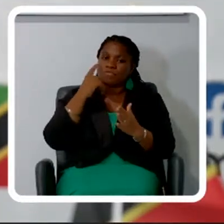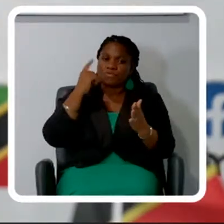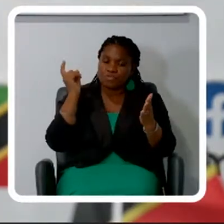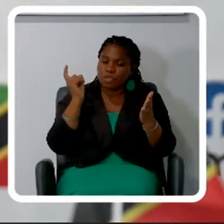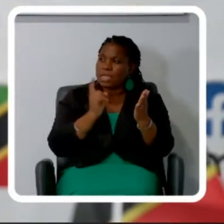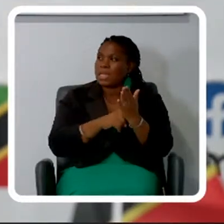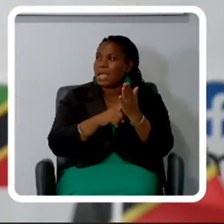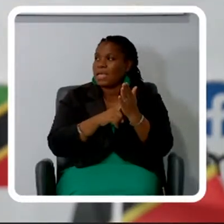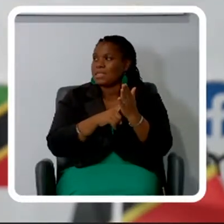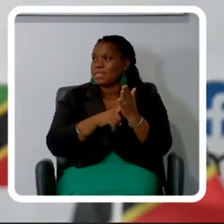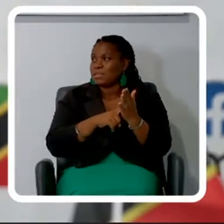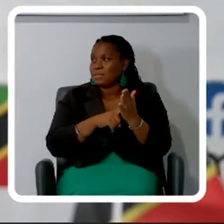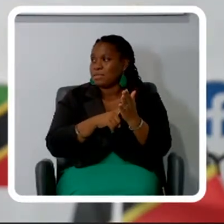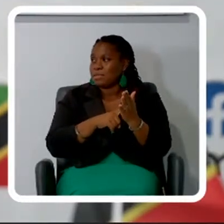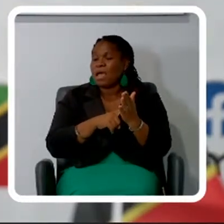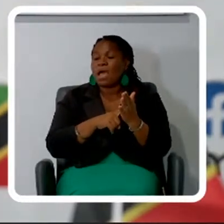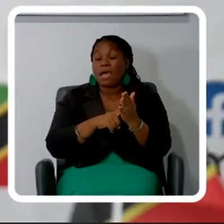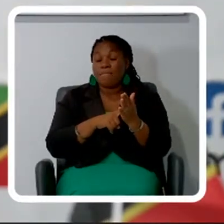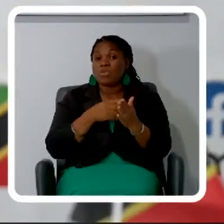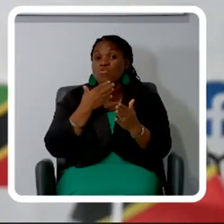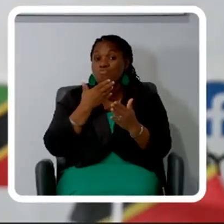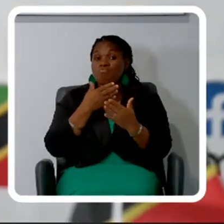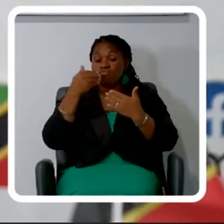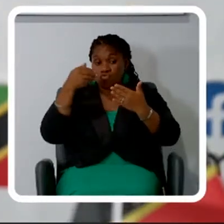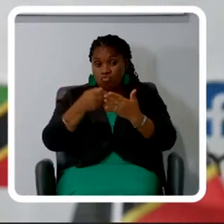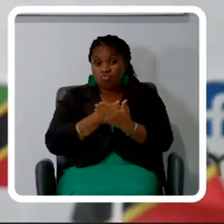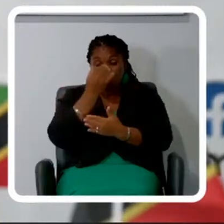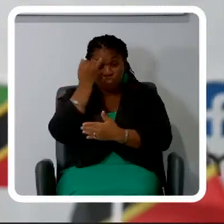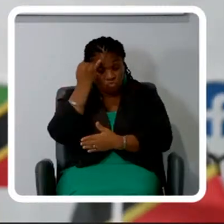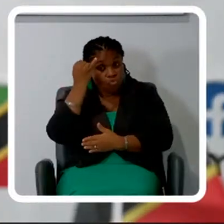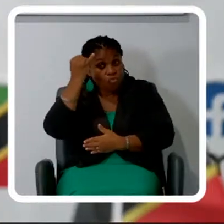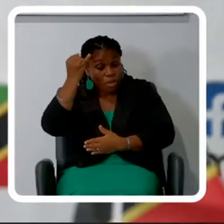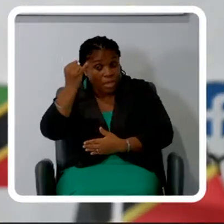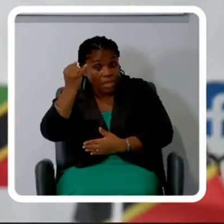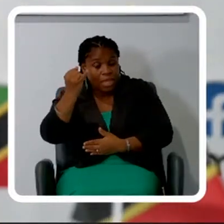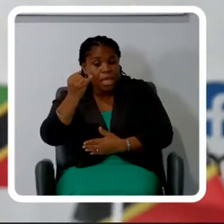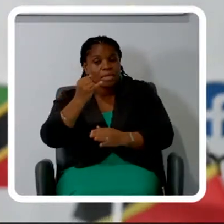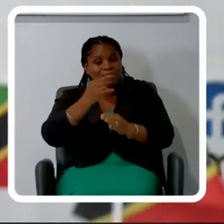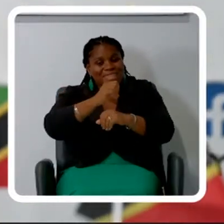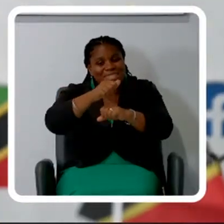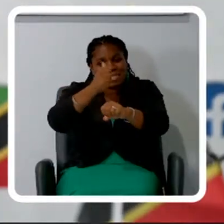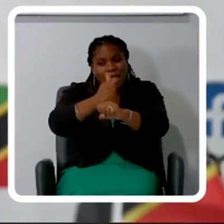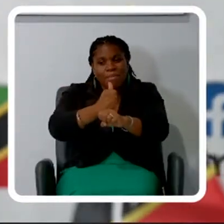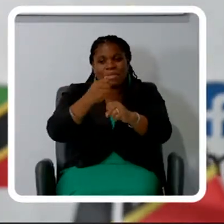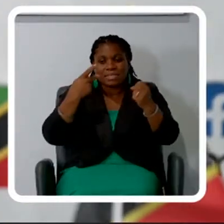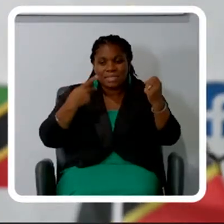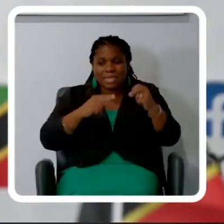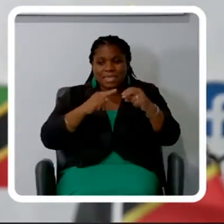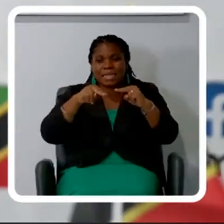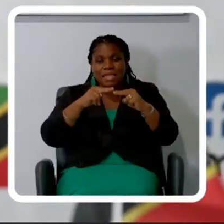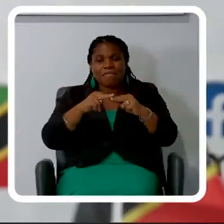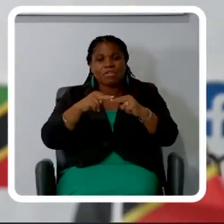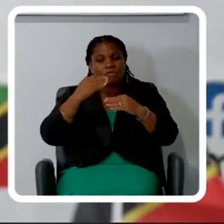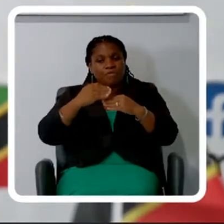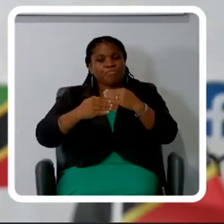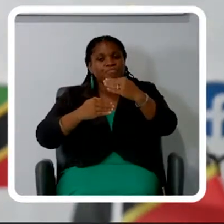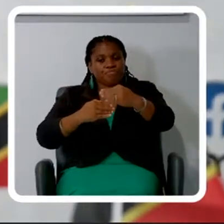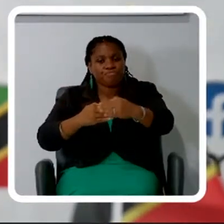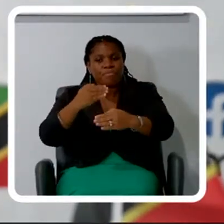recognized as being innovative and setting St. Kitts and Nevis for the next stage in